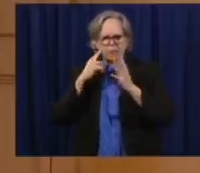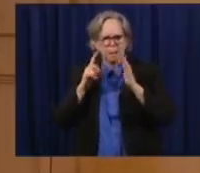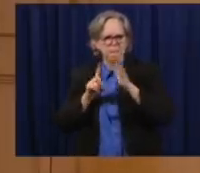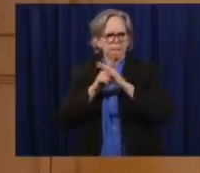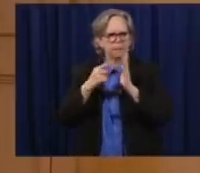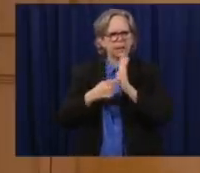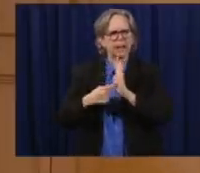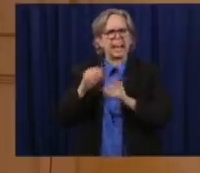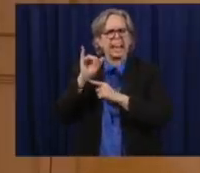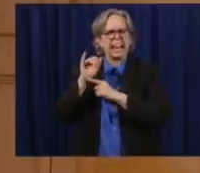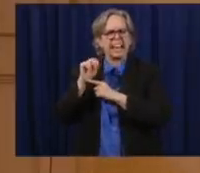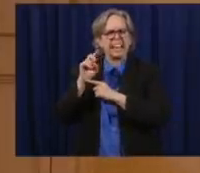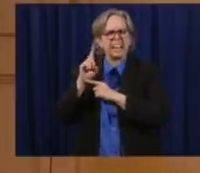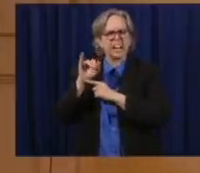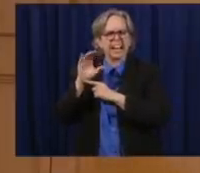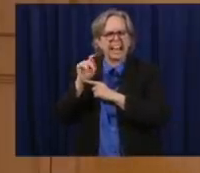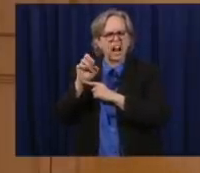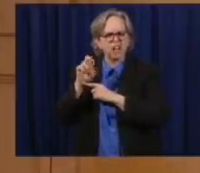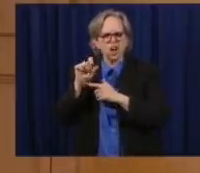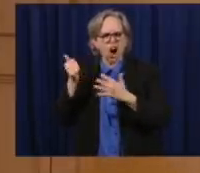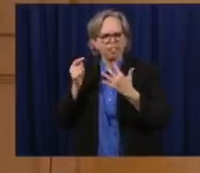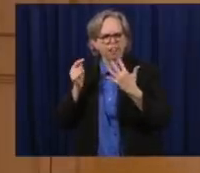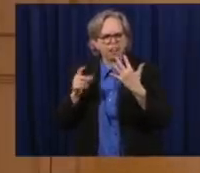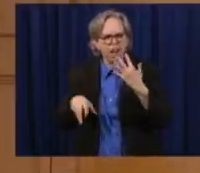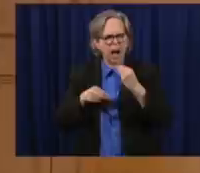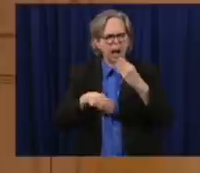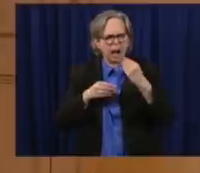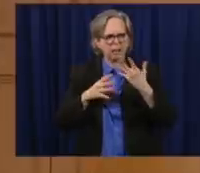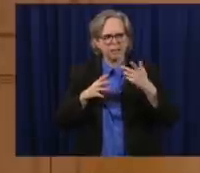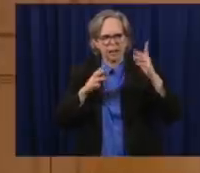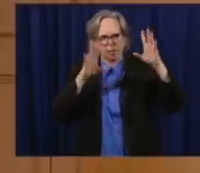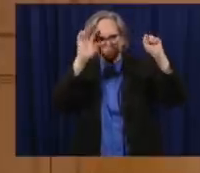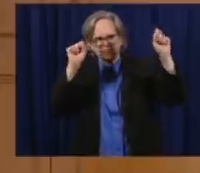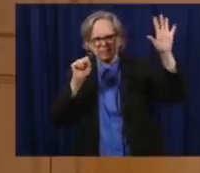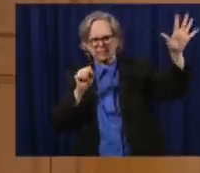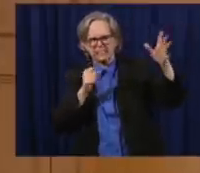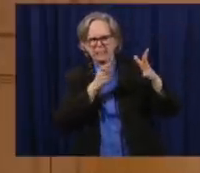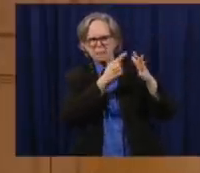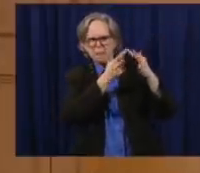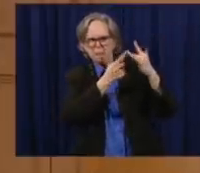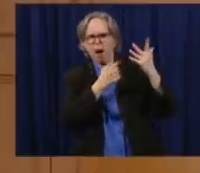There are many guides to this, so we're trying to look at